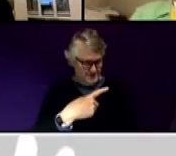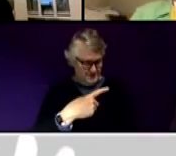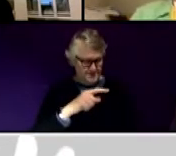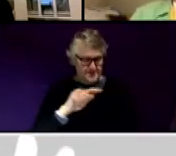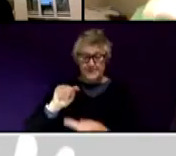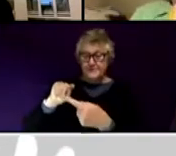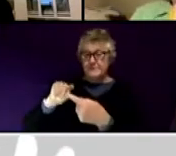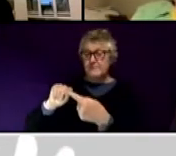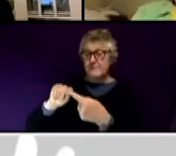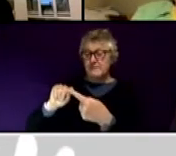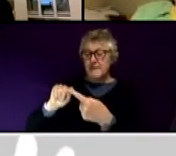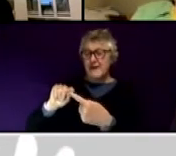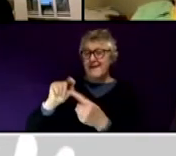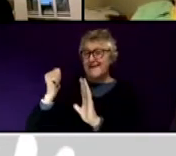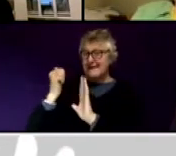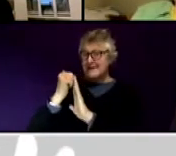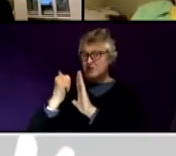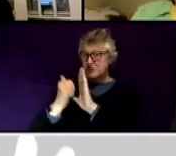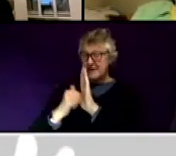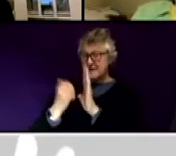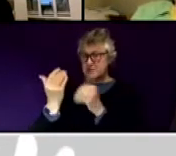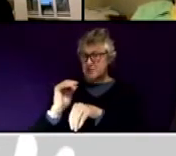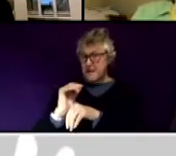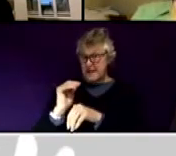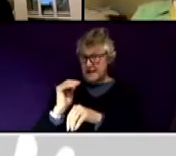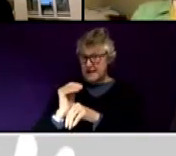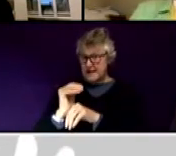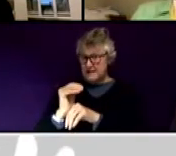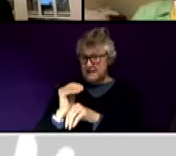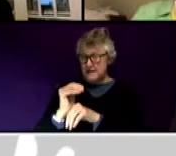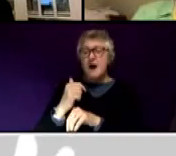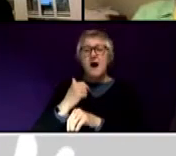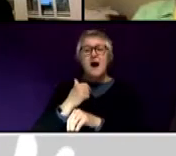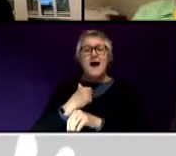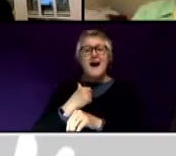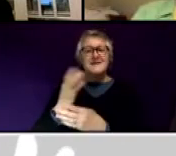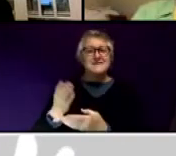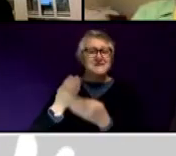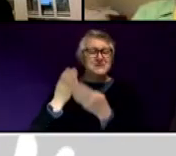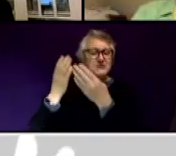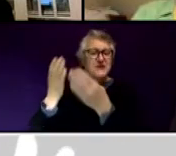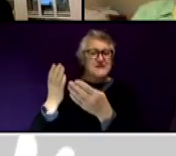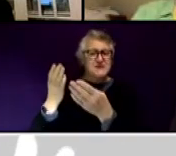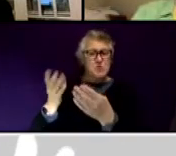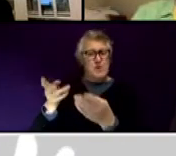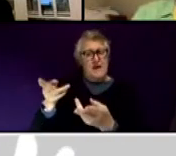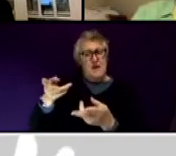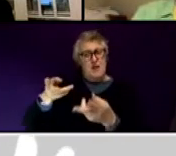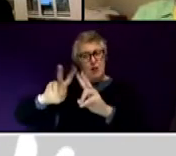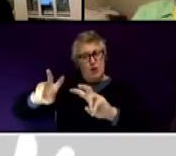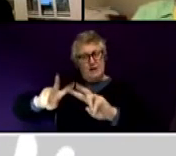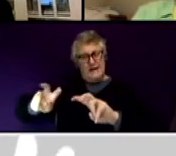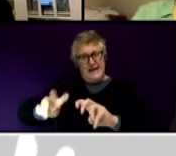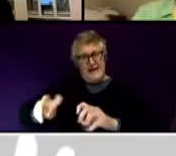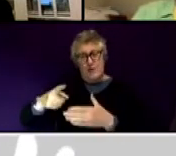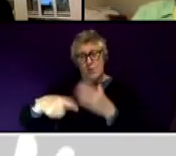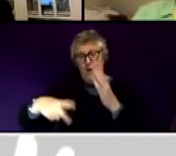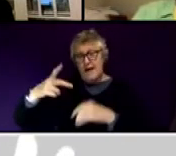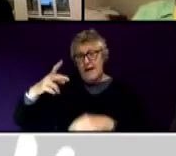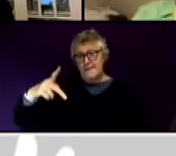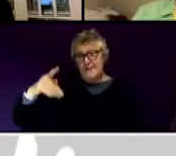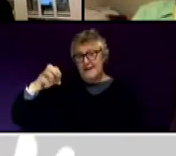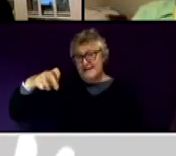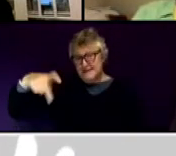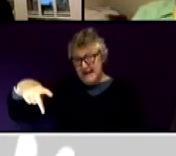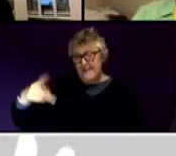suggested we look at what PCCEP has done already. But as time has gone on, and we had that